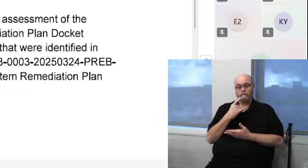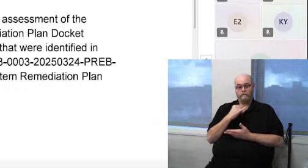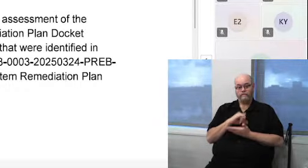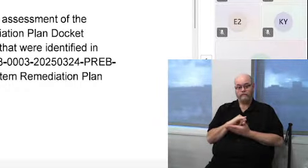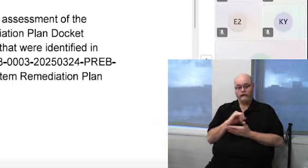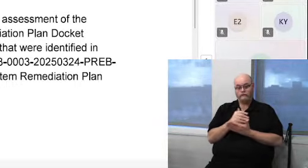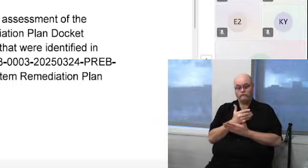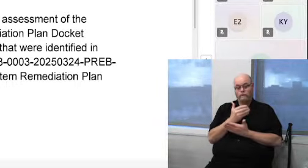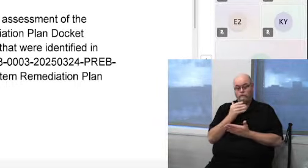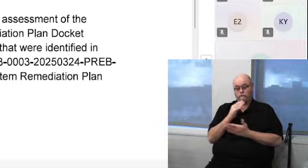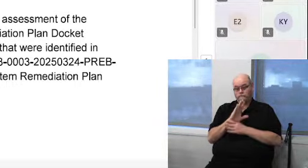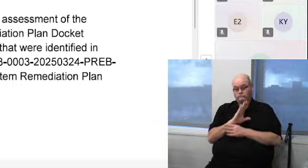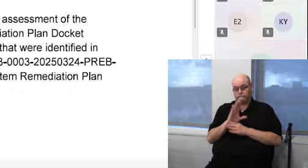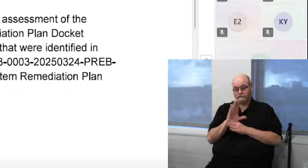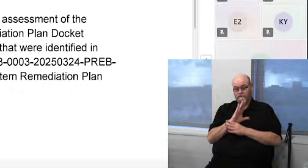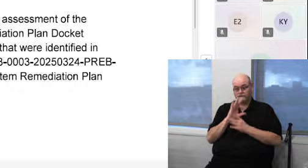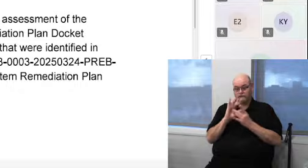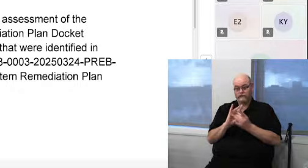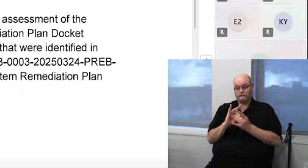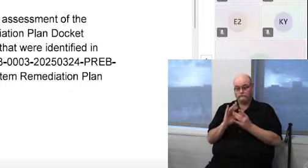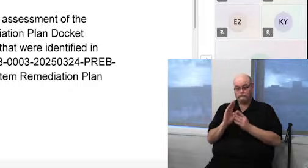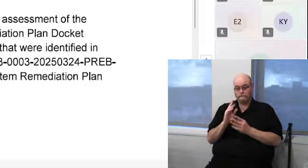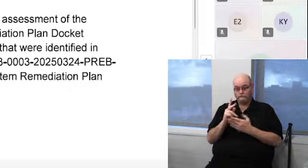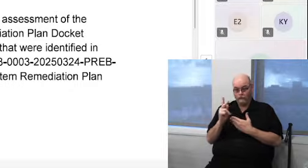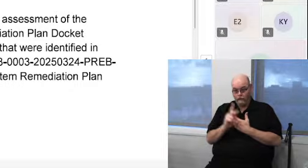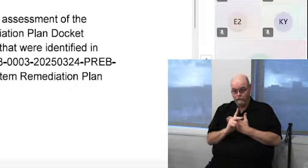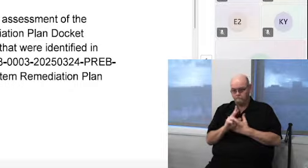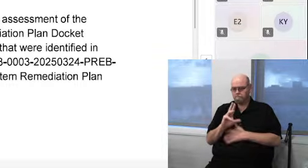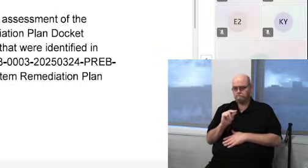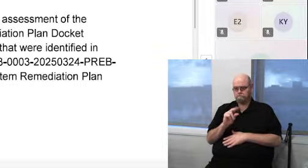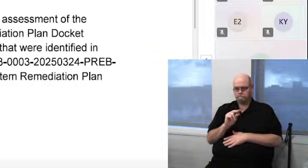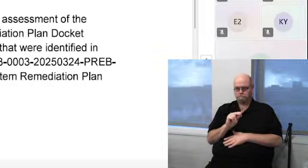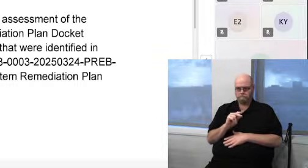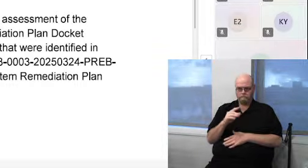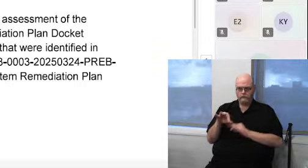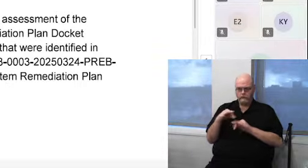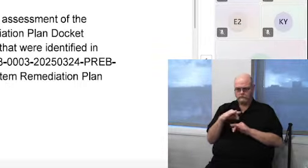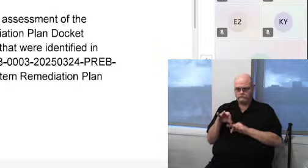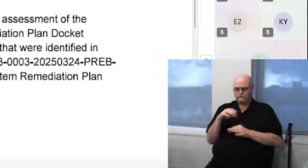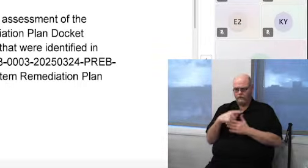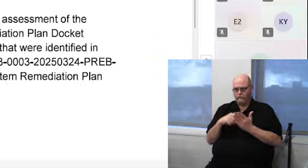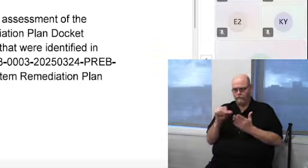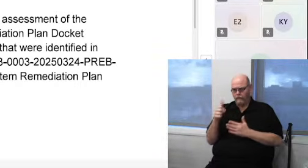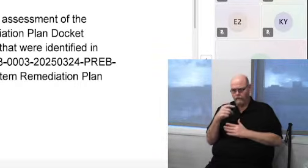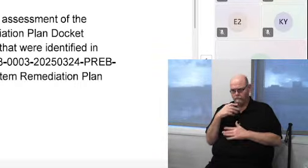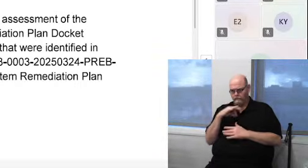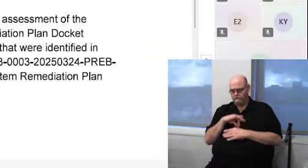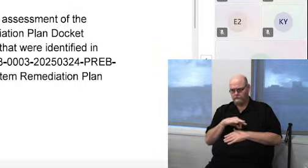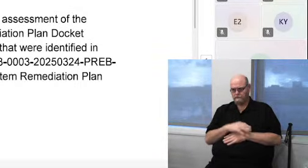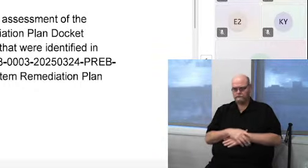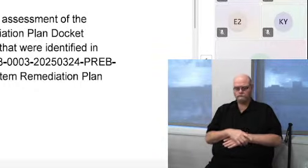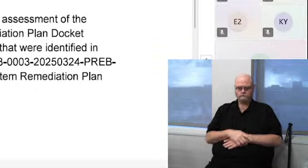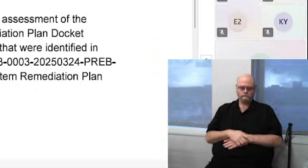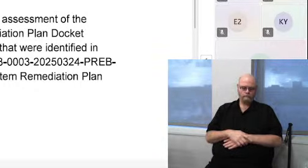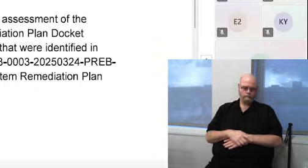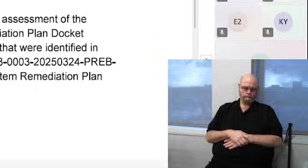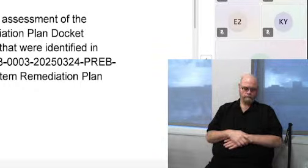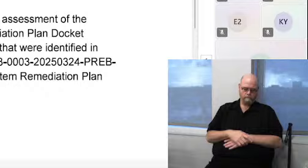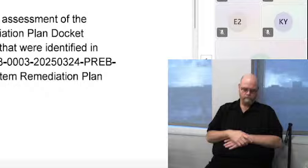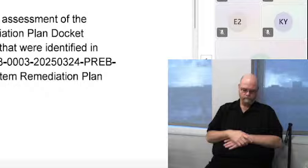only benefit of this new business connection program? No. Explain what are other benefits.